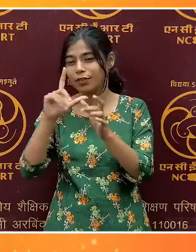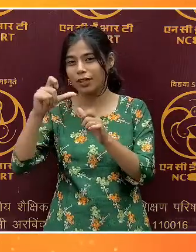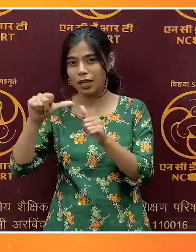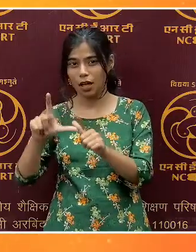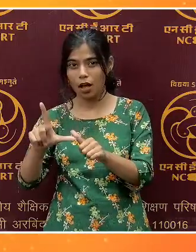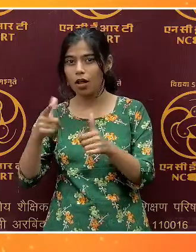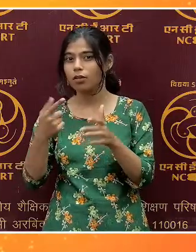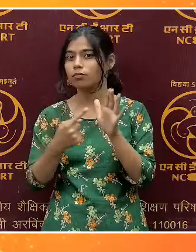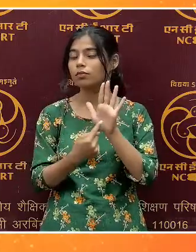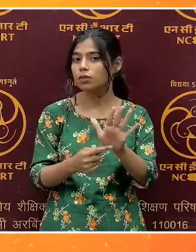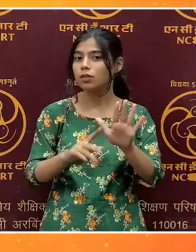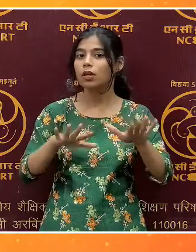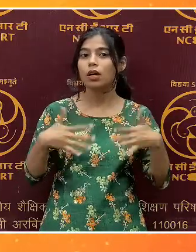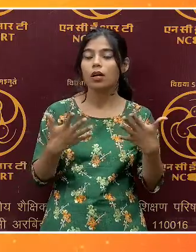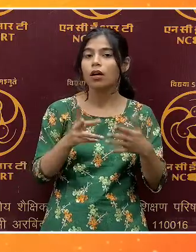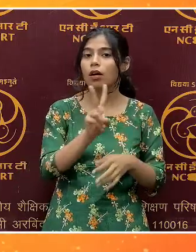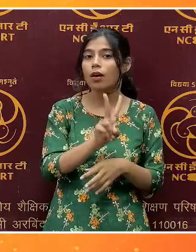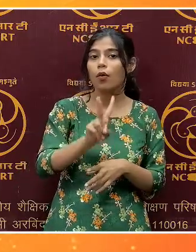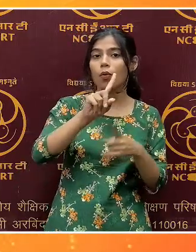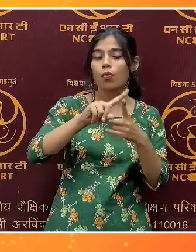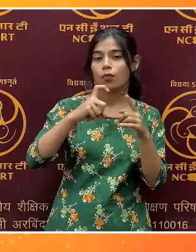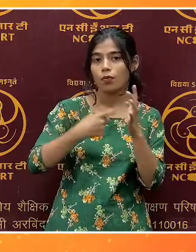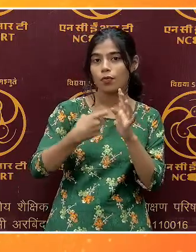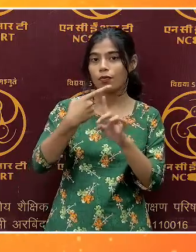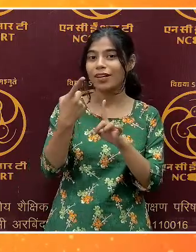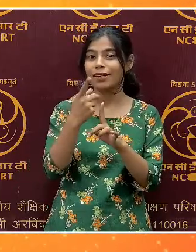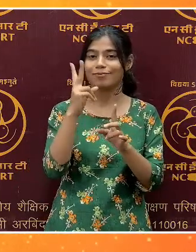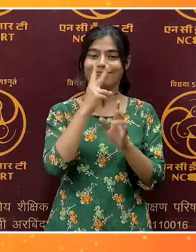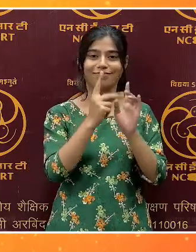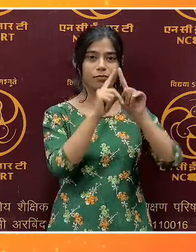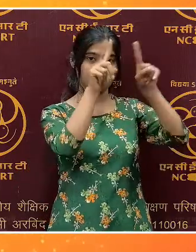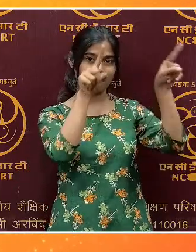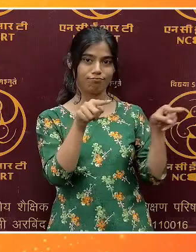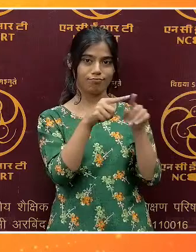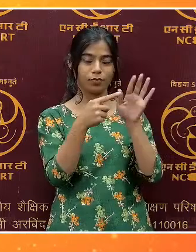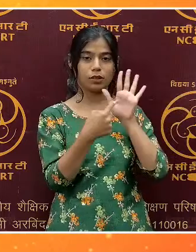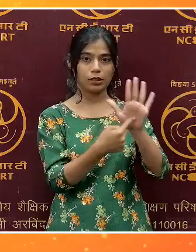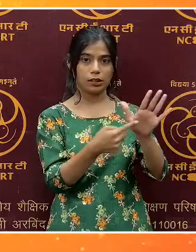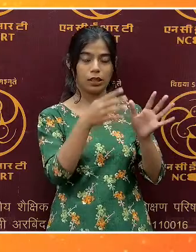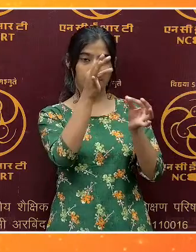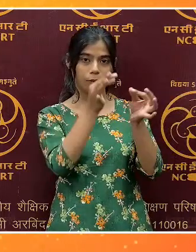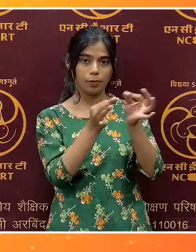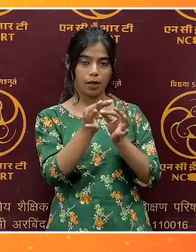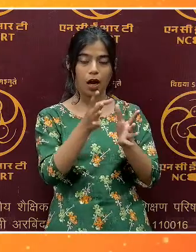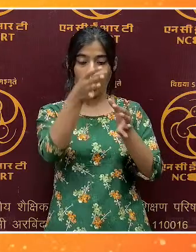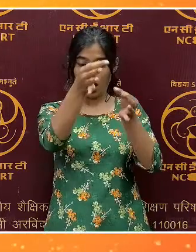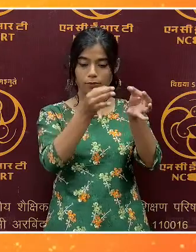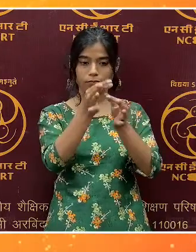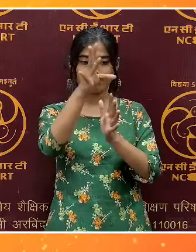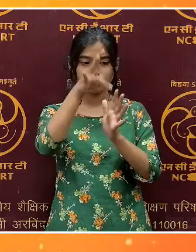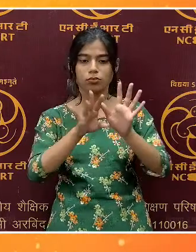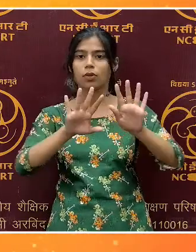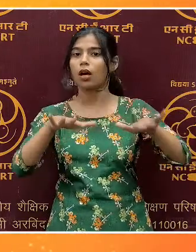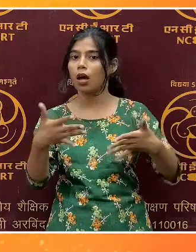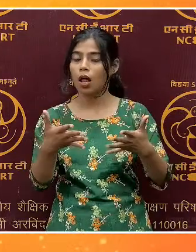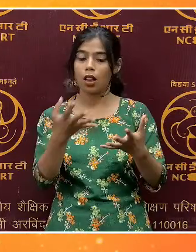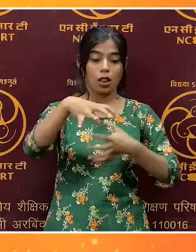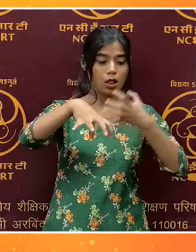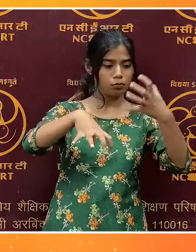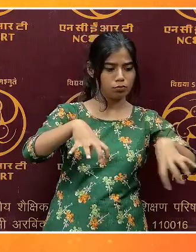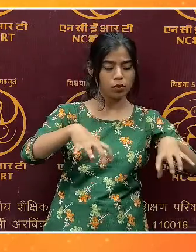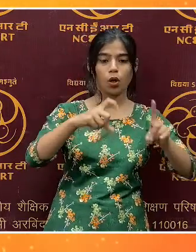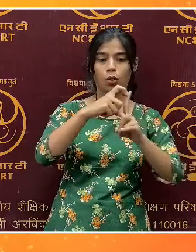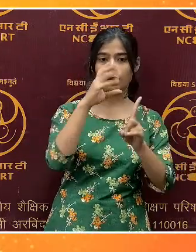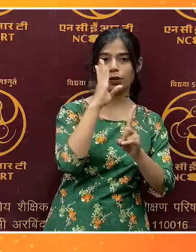We can represent vectors by means of a diagram. This is what we will study. We will differentiate between distance